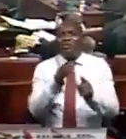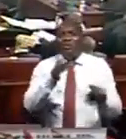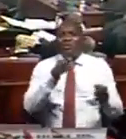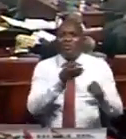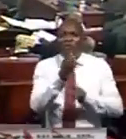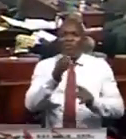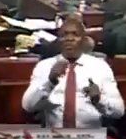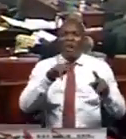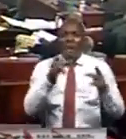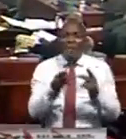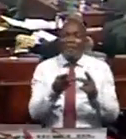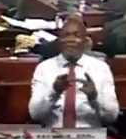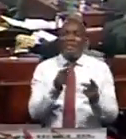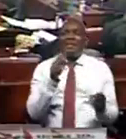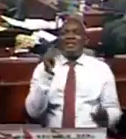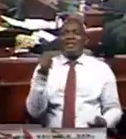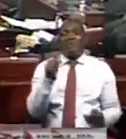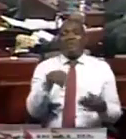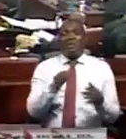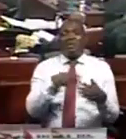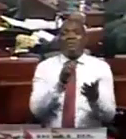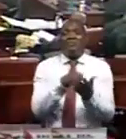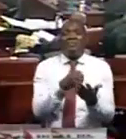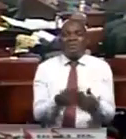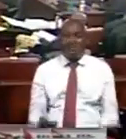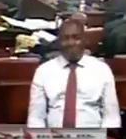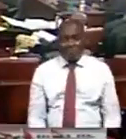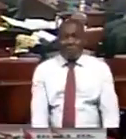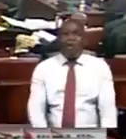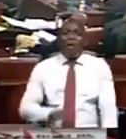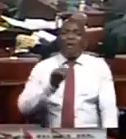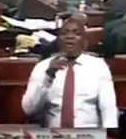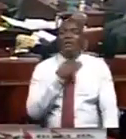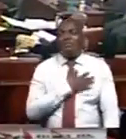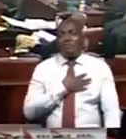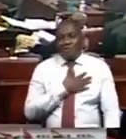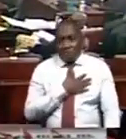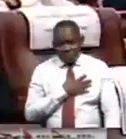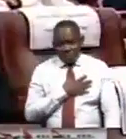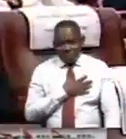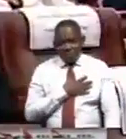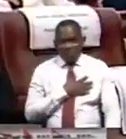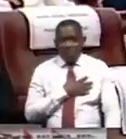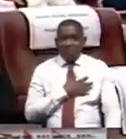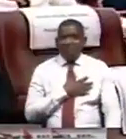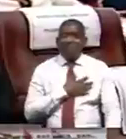testify. My Lord, that's a very basic rule. My lady, as I said, I